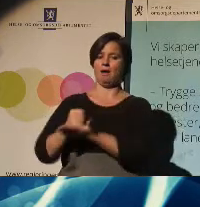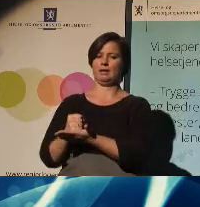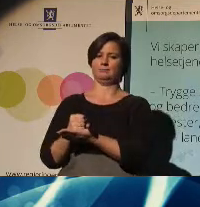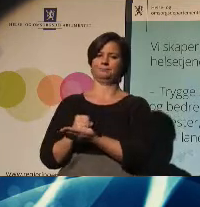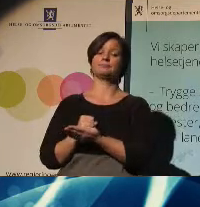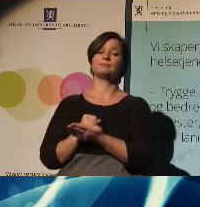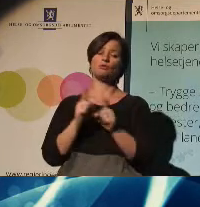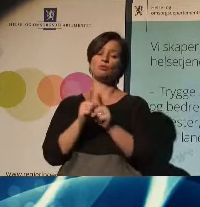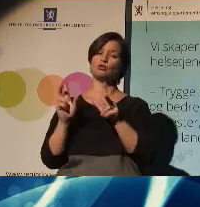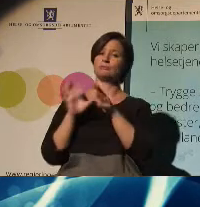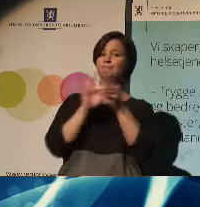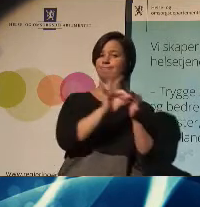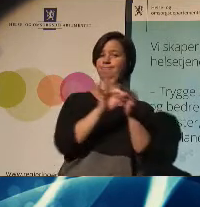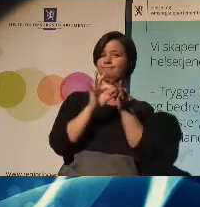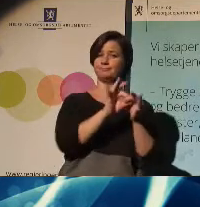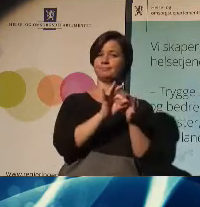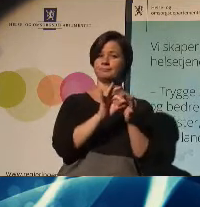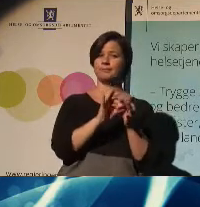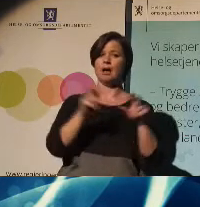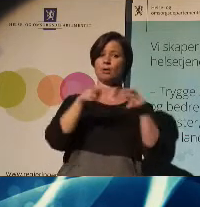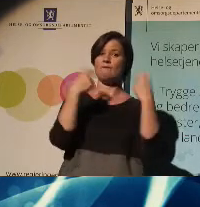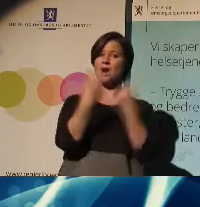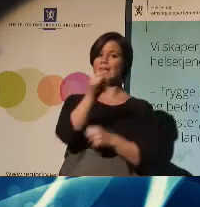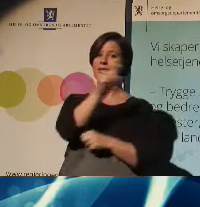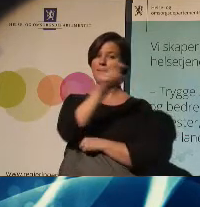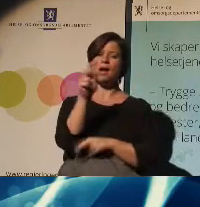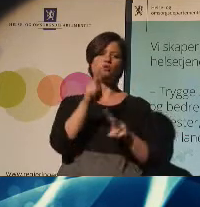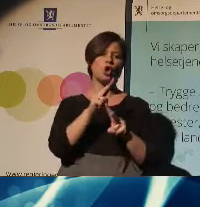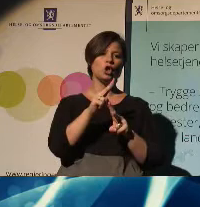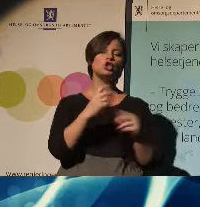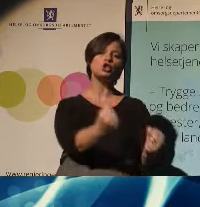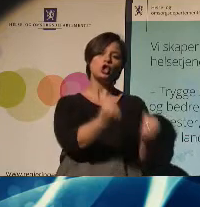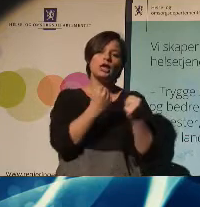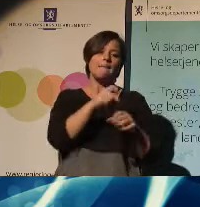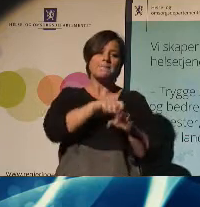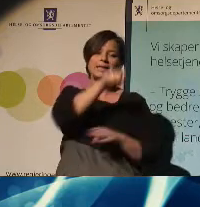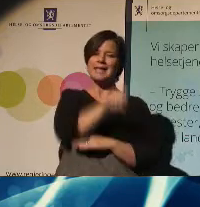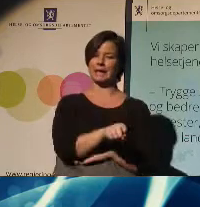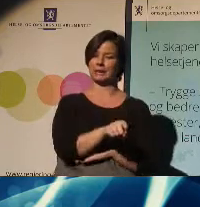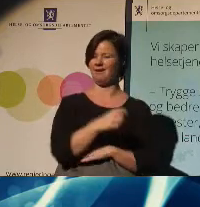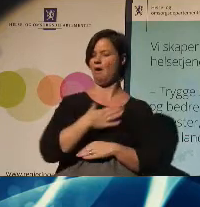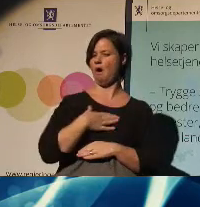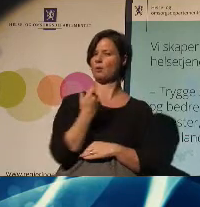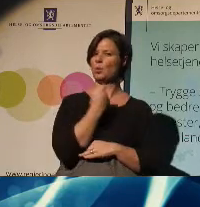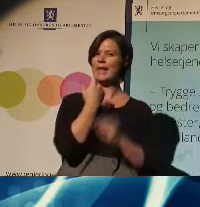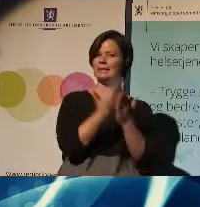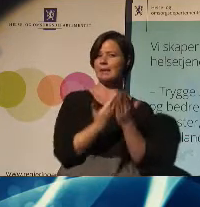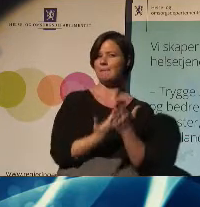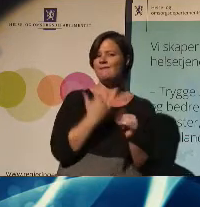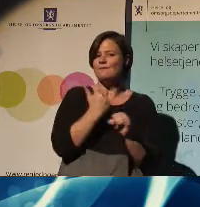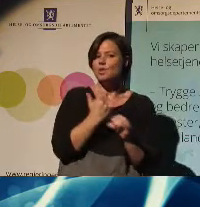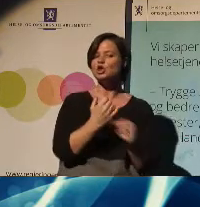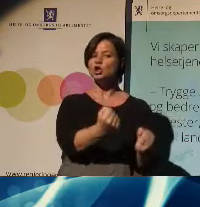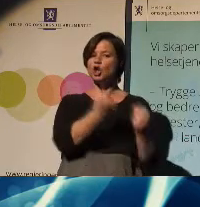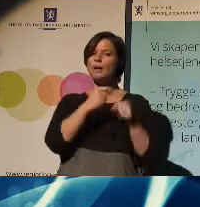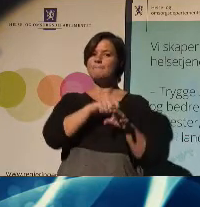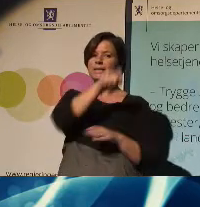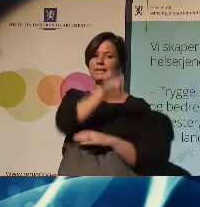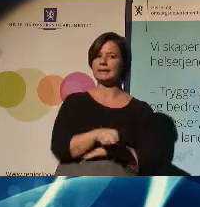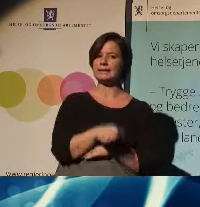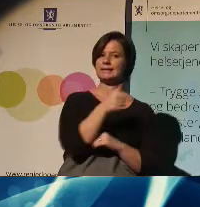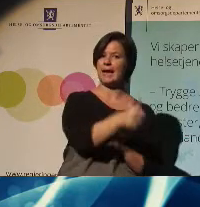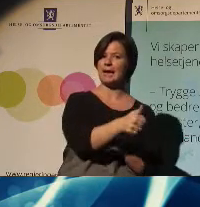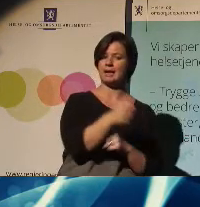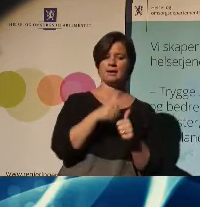the conference today, is empowered patients. And I will tell you in a minute some examples of how we do this. You need